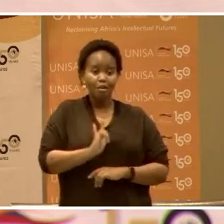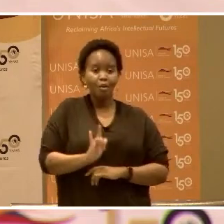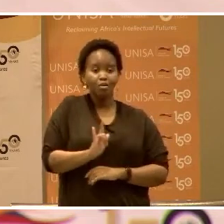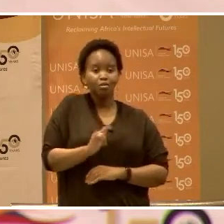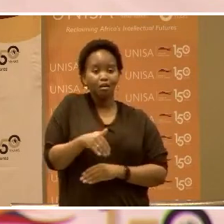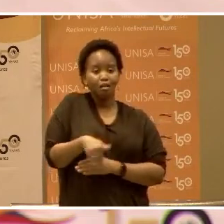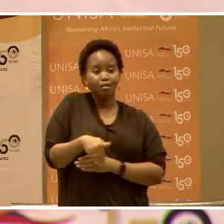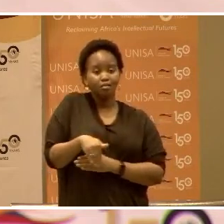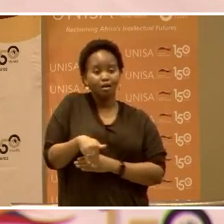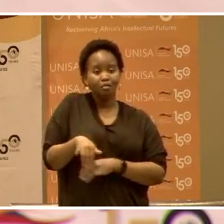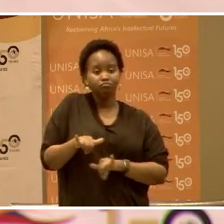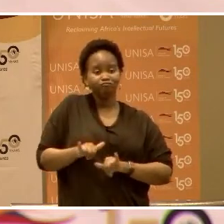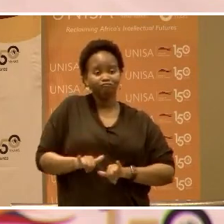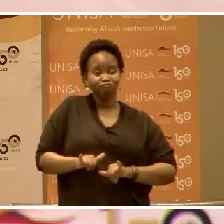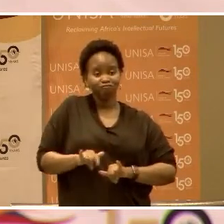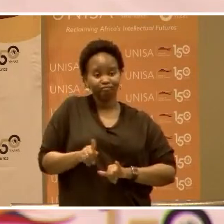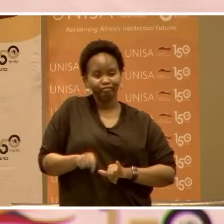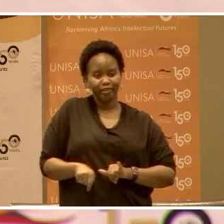And then